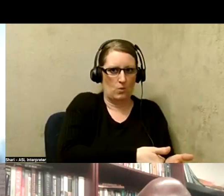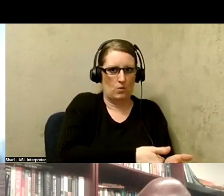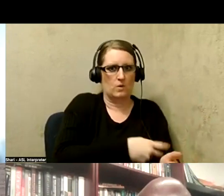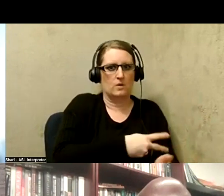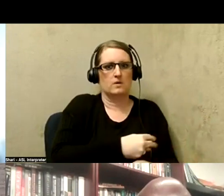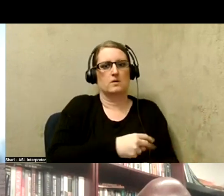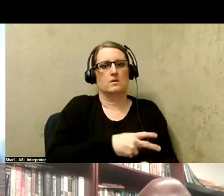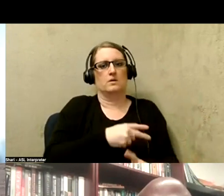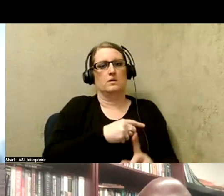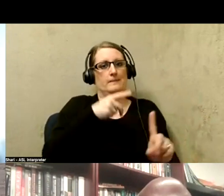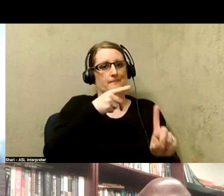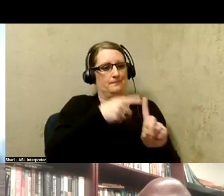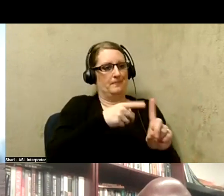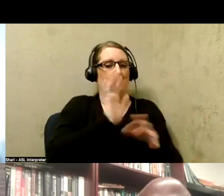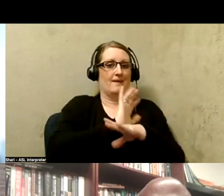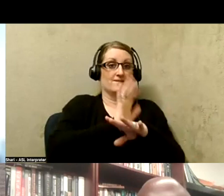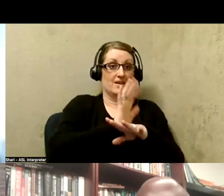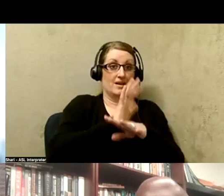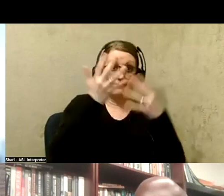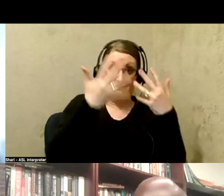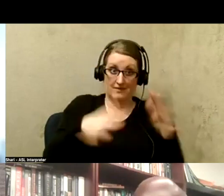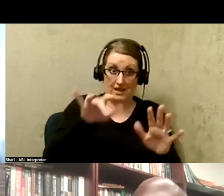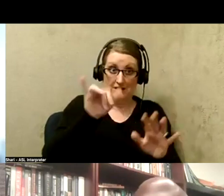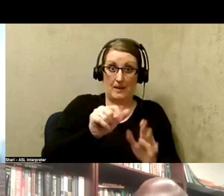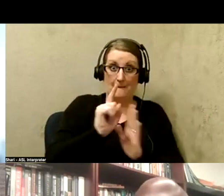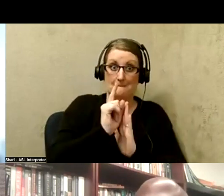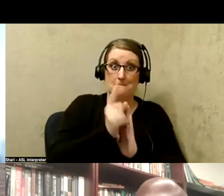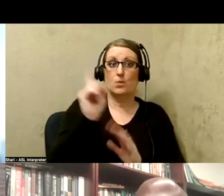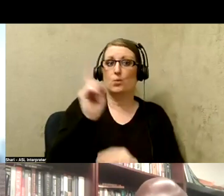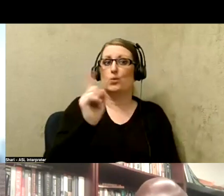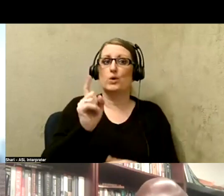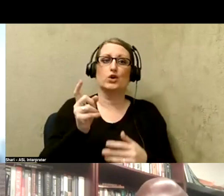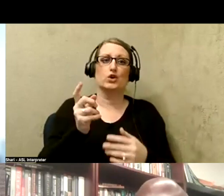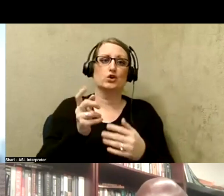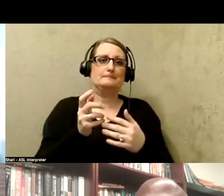And the film ends in this poignant moment where